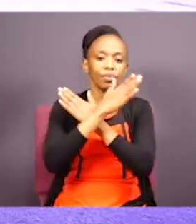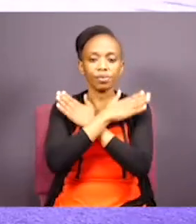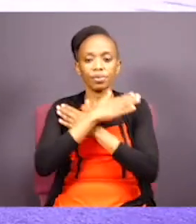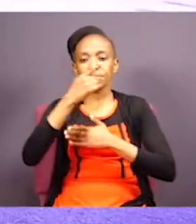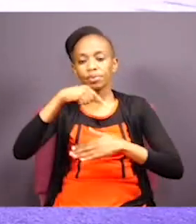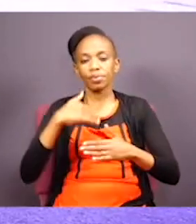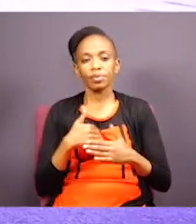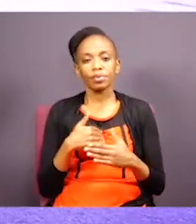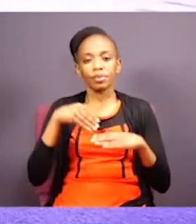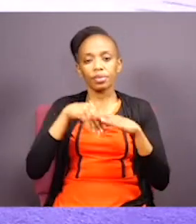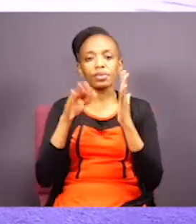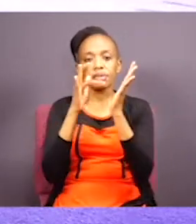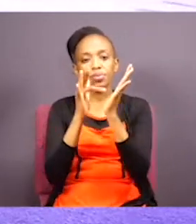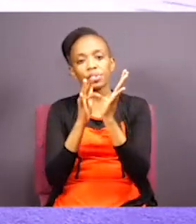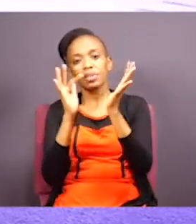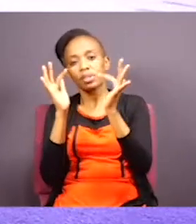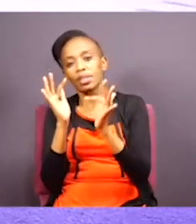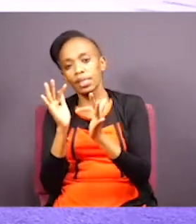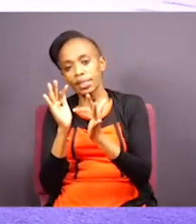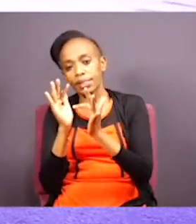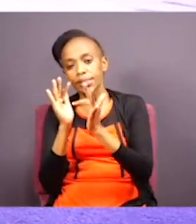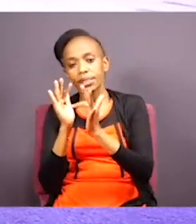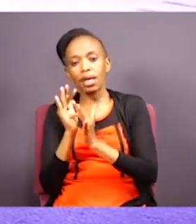What a friend we have in